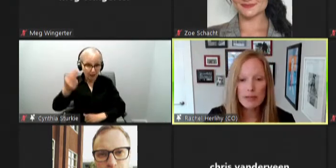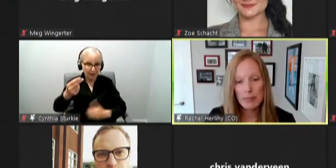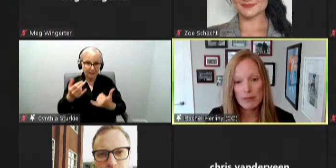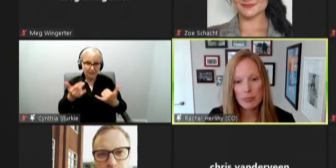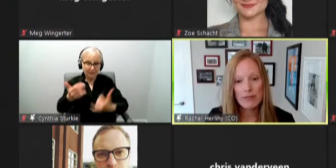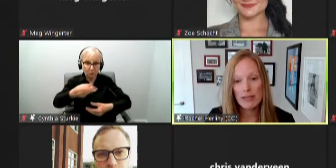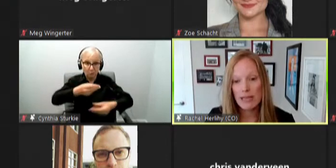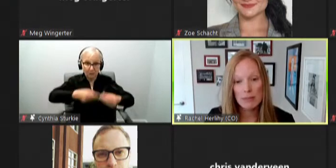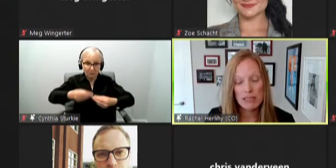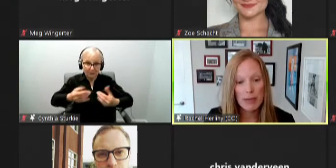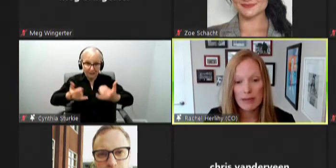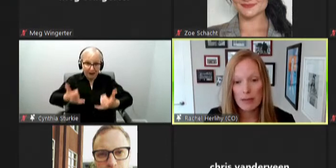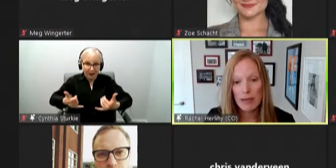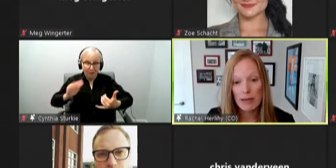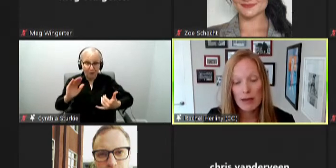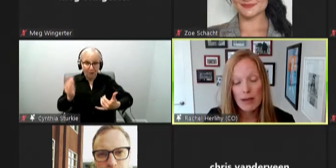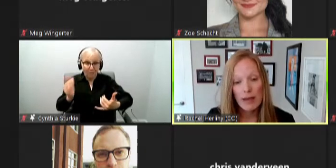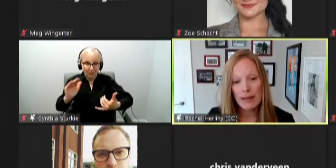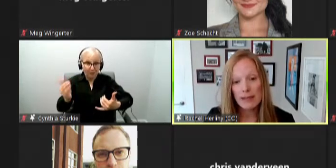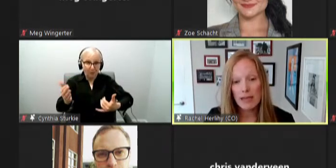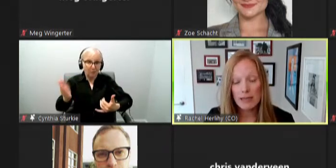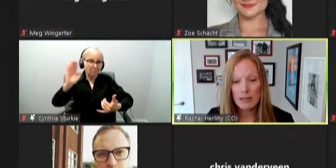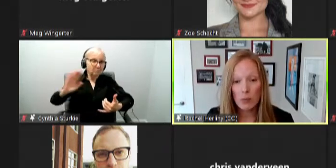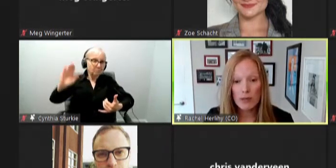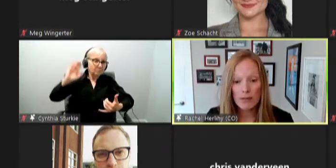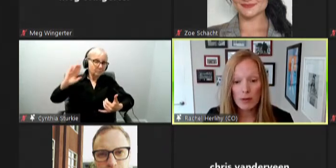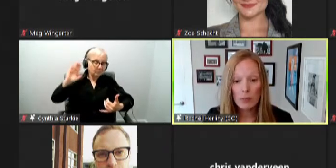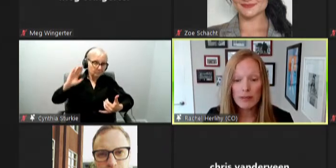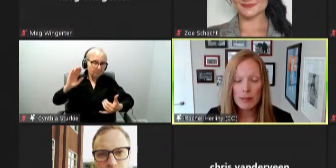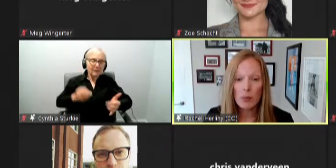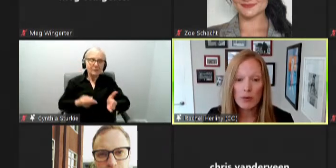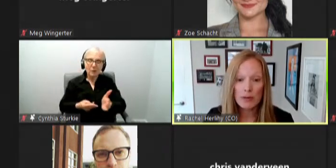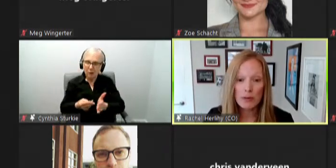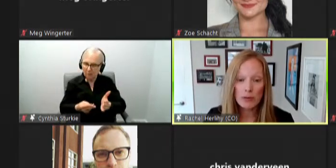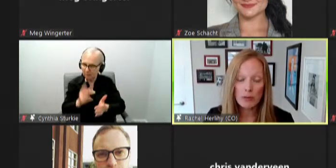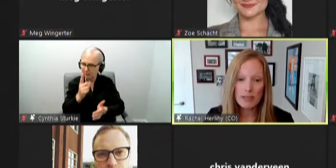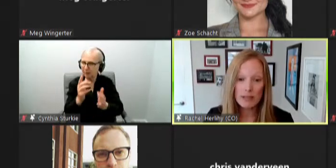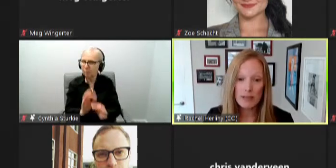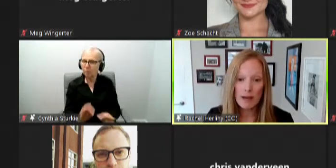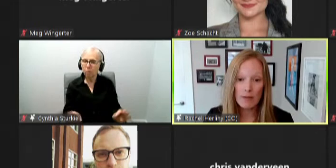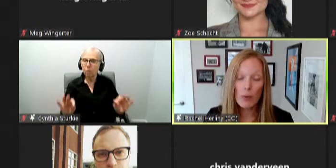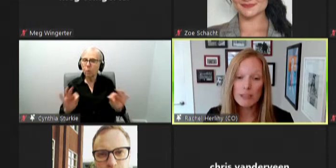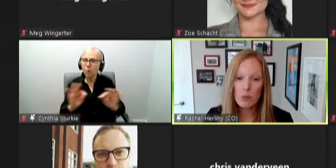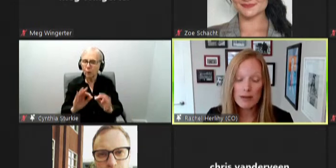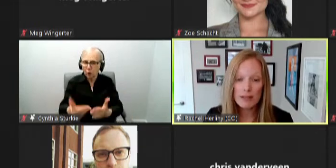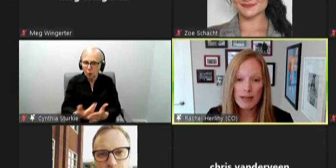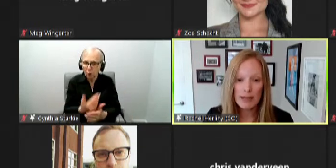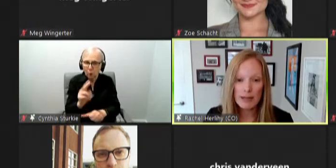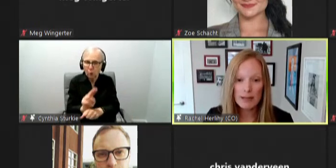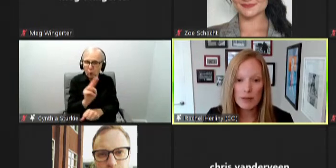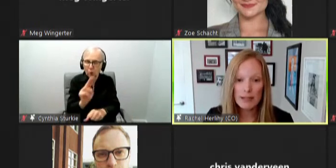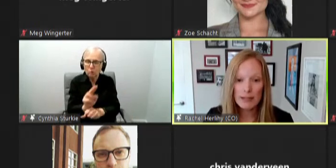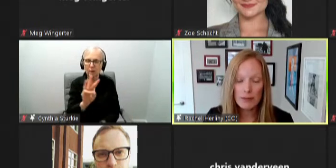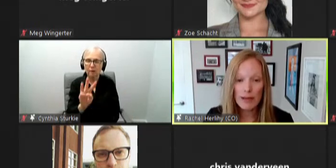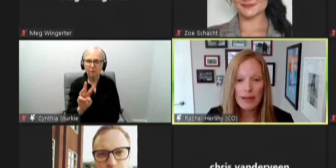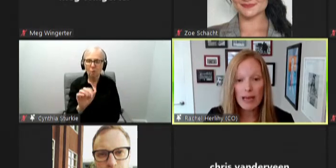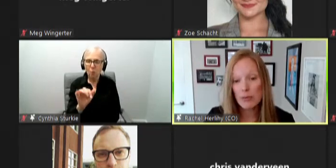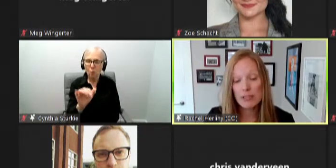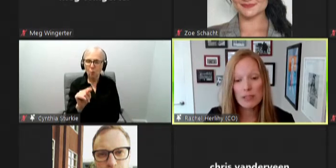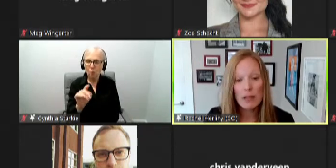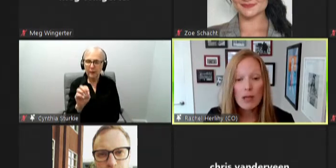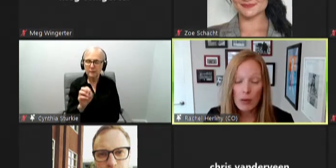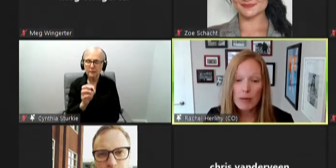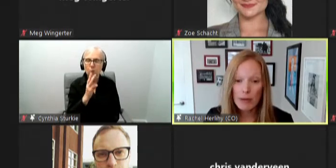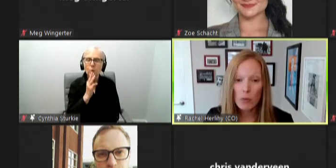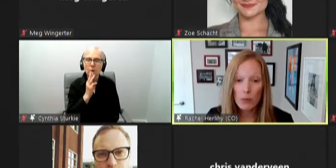now compared to previous times in the pandemic. And that's honestly one of the really important new uses of wastewater data, is trying to fill that